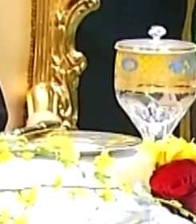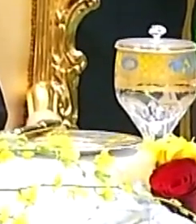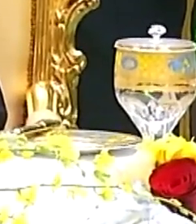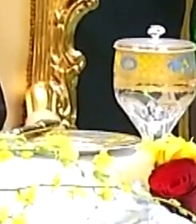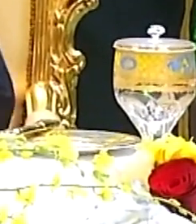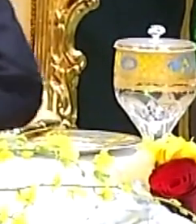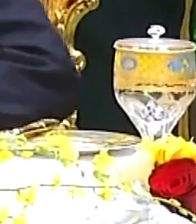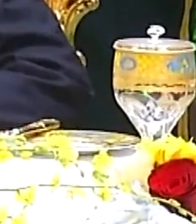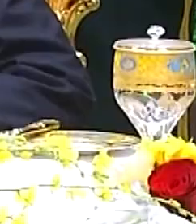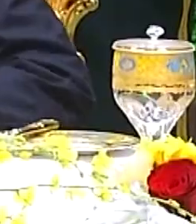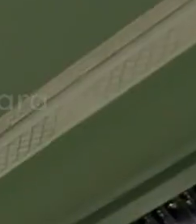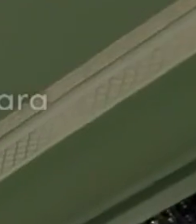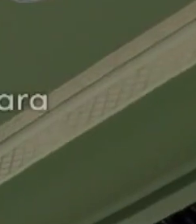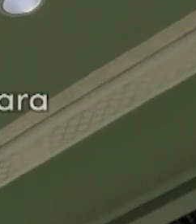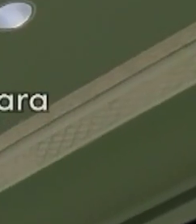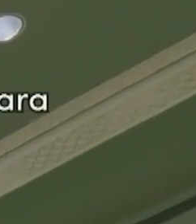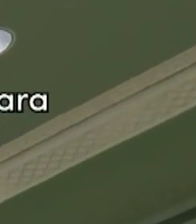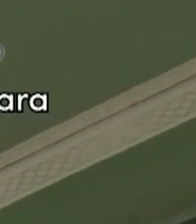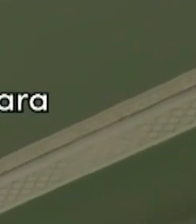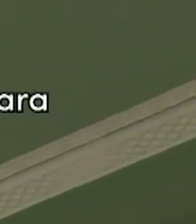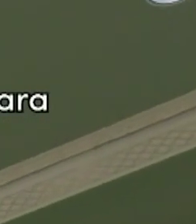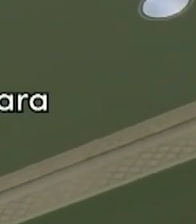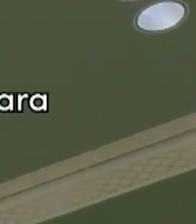a good friend and a partner.